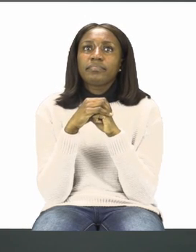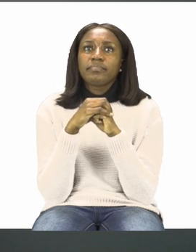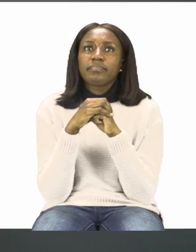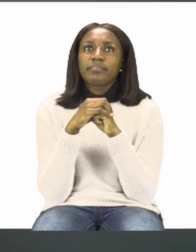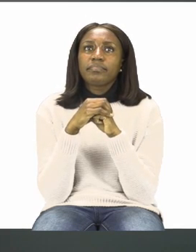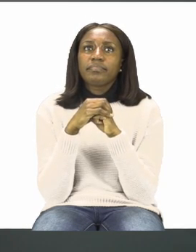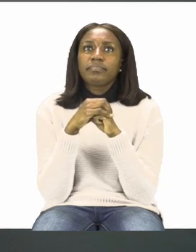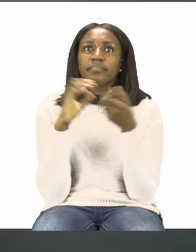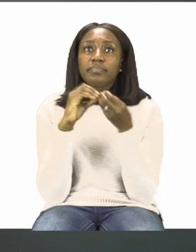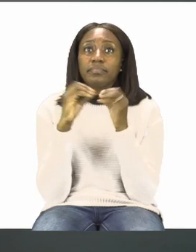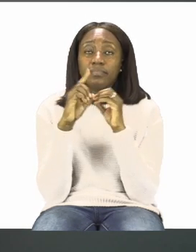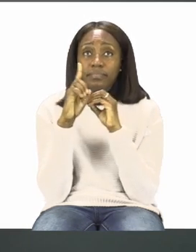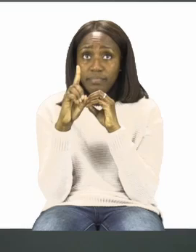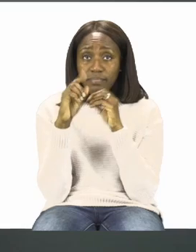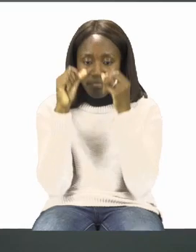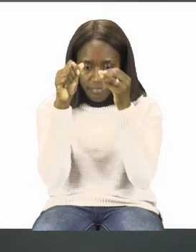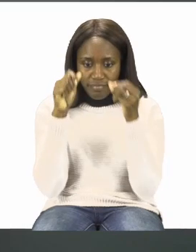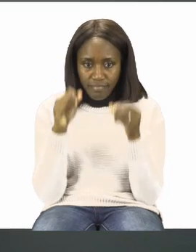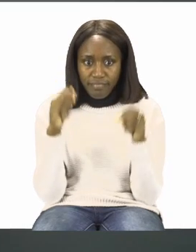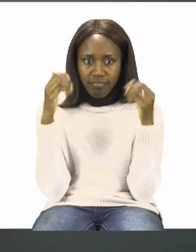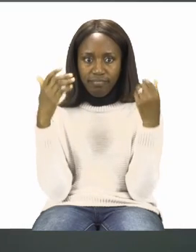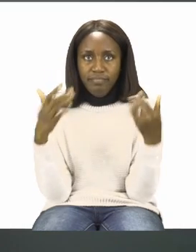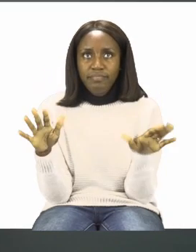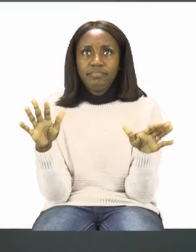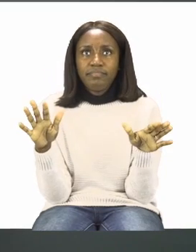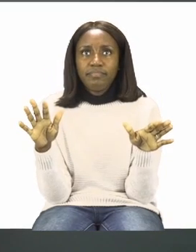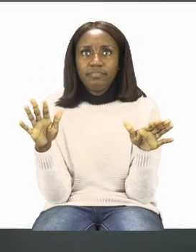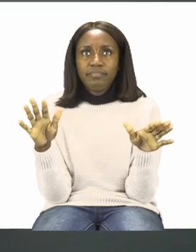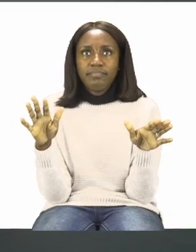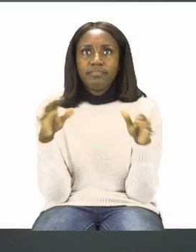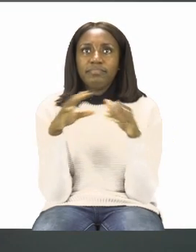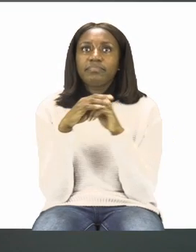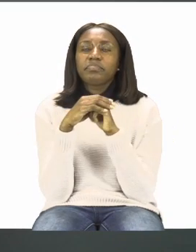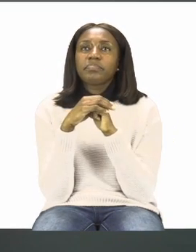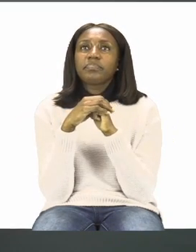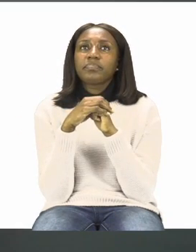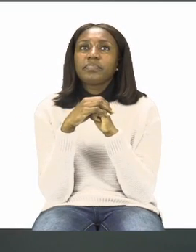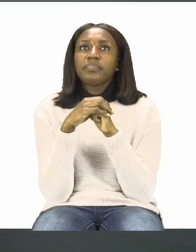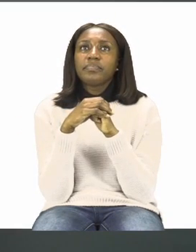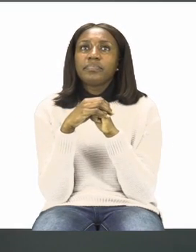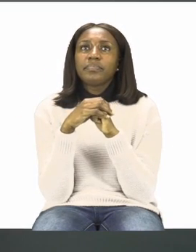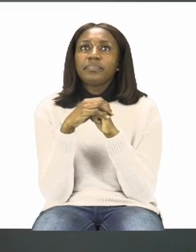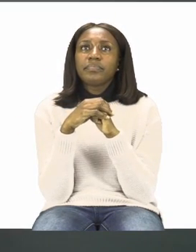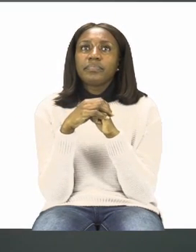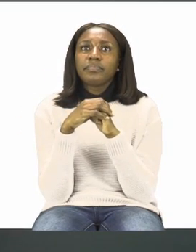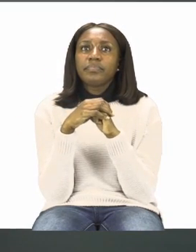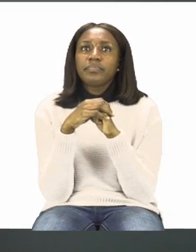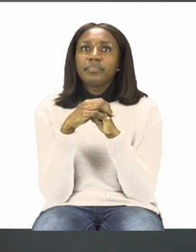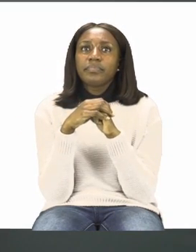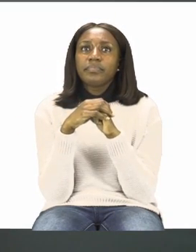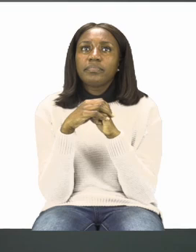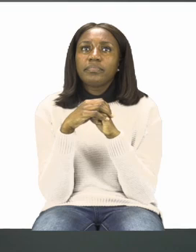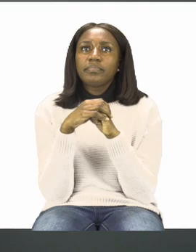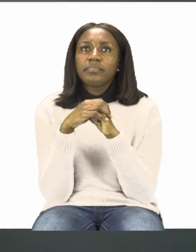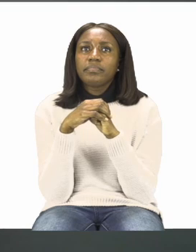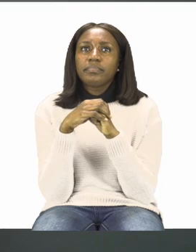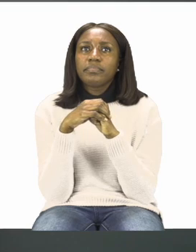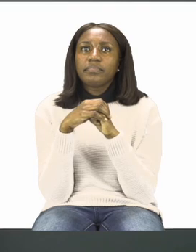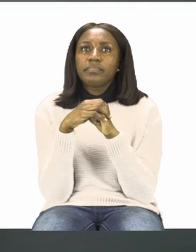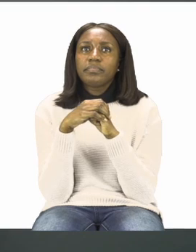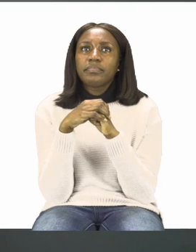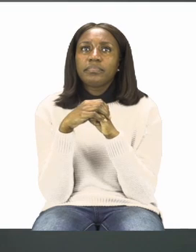number 1 and I pasted it on the number 1 in my bigger picture.